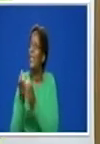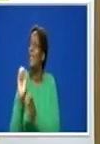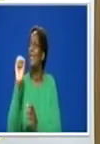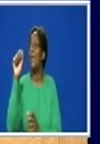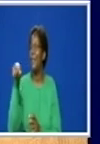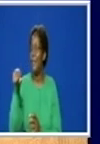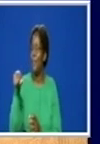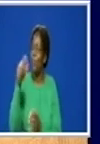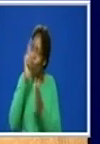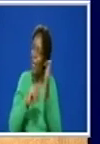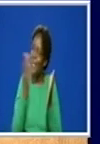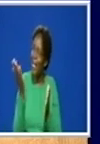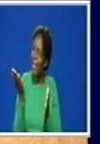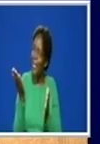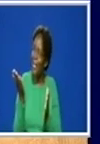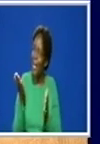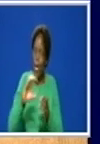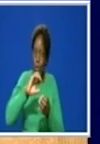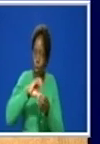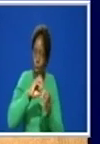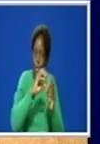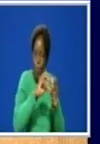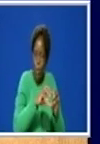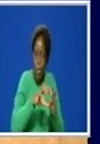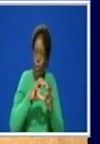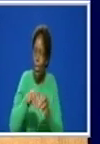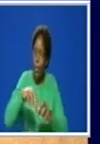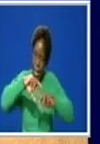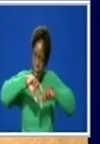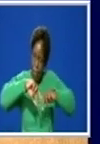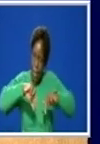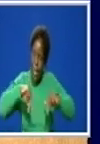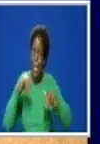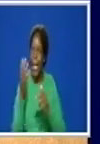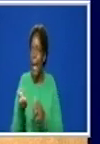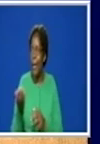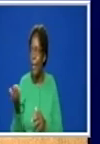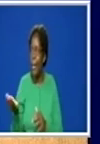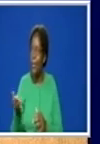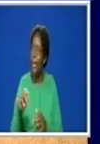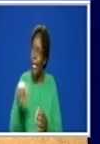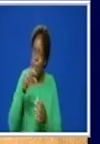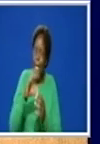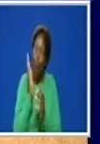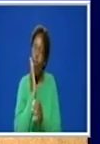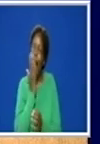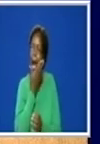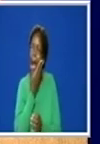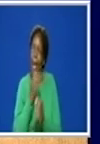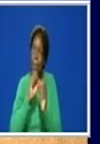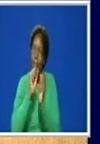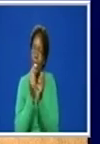Yes. What's that? Oh, sorting and grouping. We are going to separate items according to color,